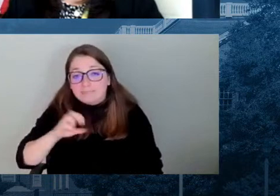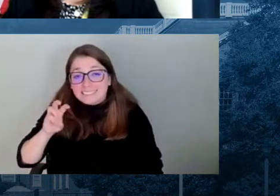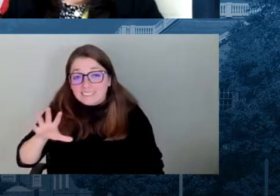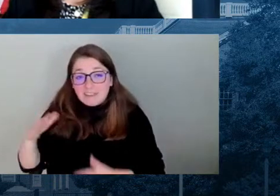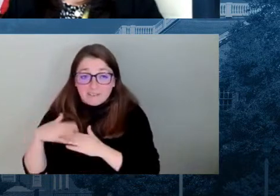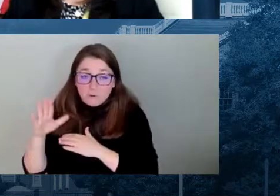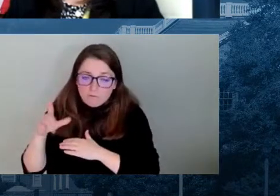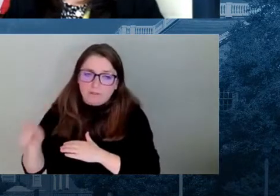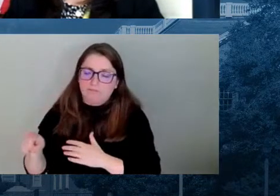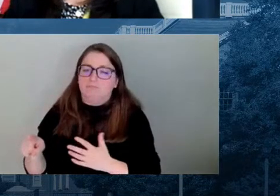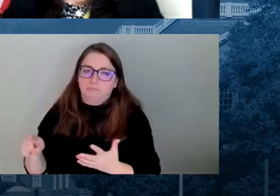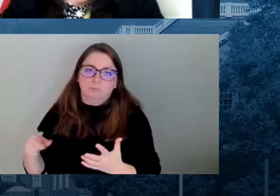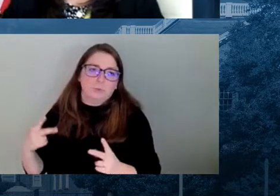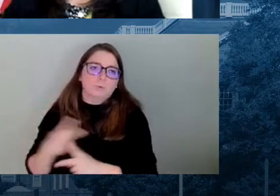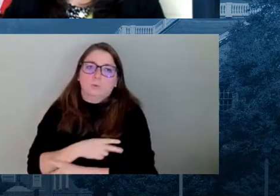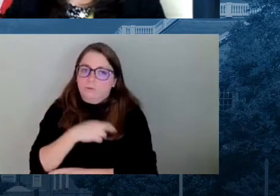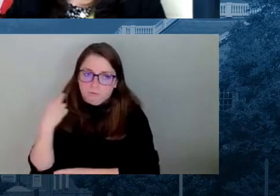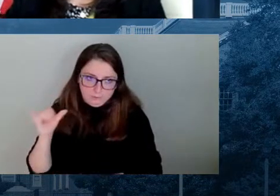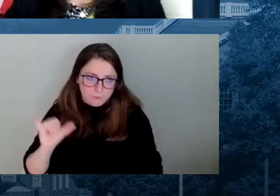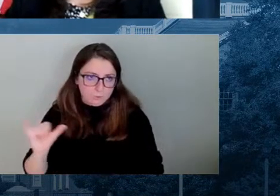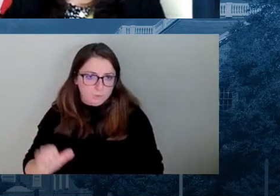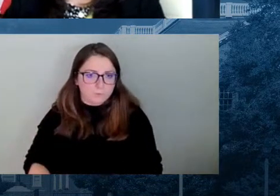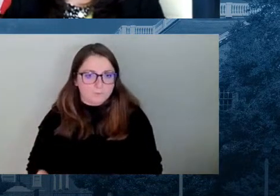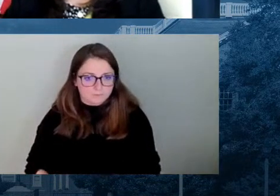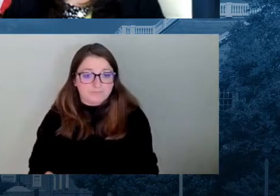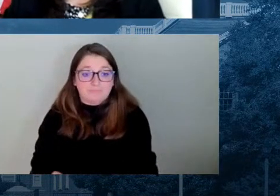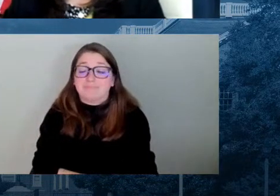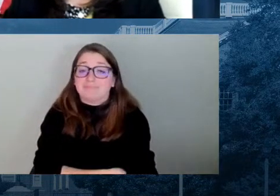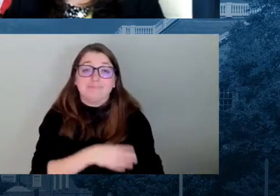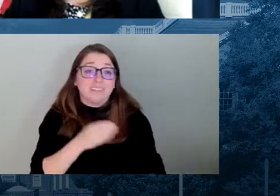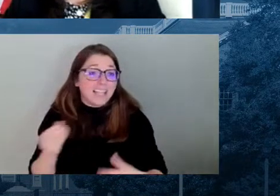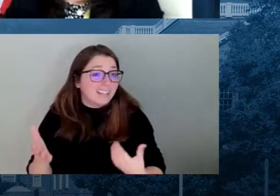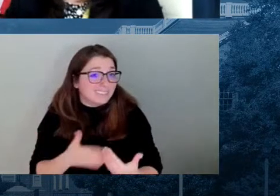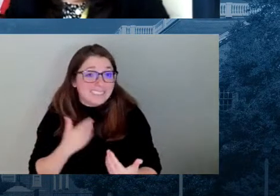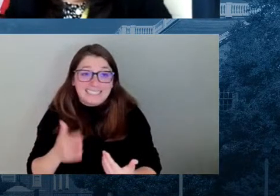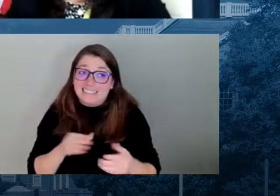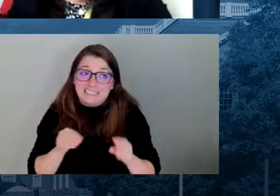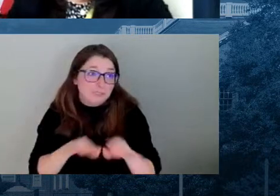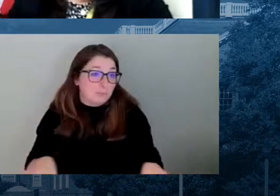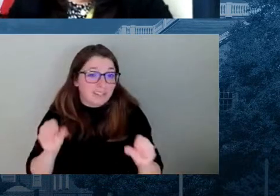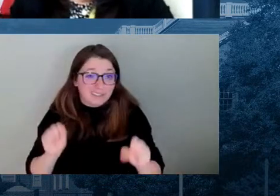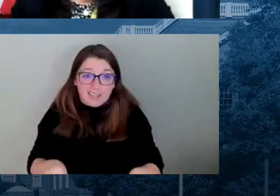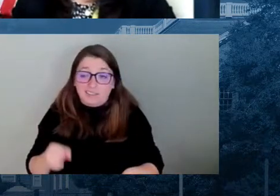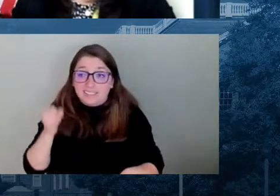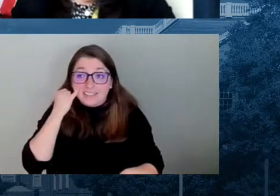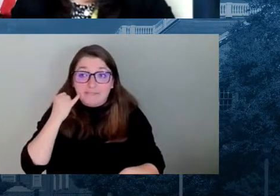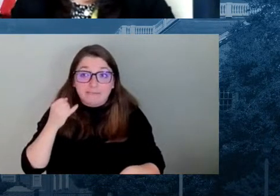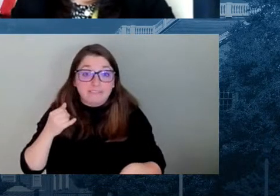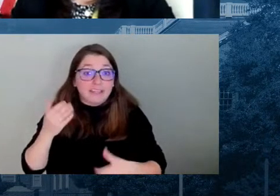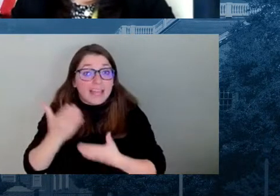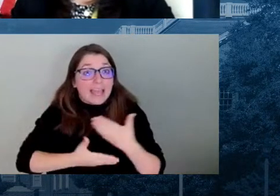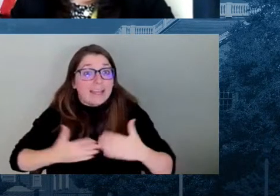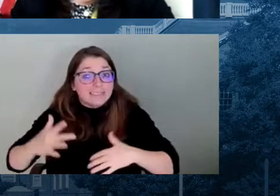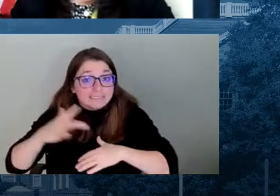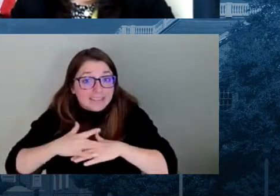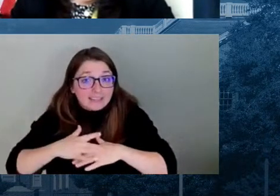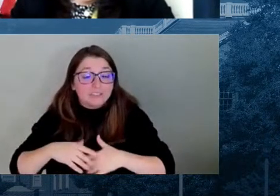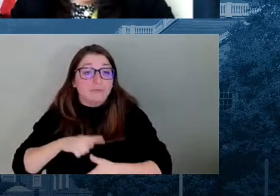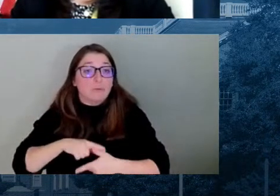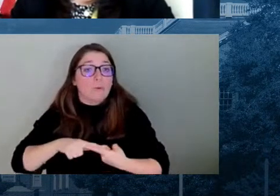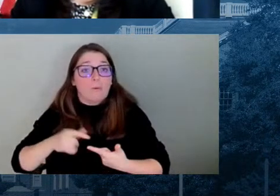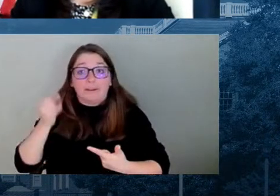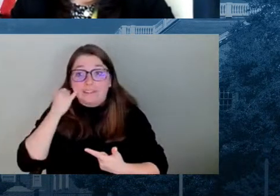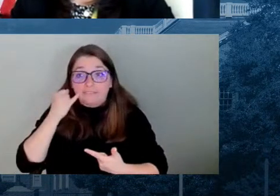contagious, so it can spread again simply by touching hands, by droplets. And so that's why we're really encouraging the preventive measures.